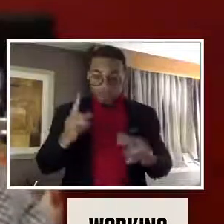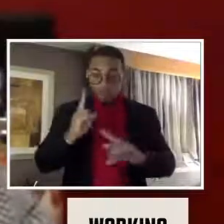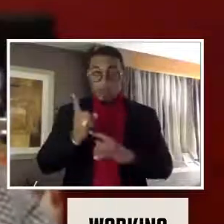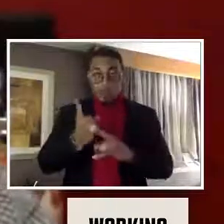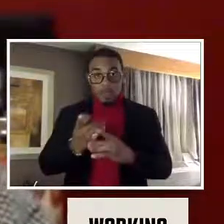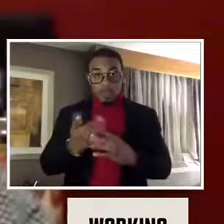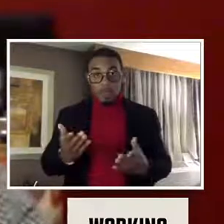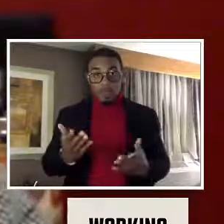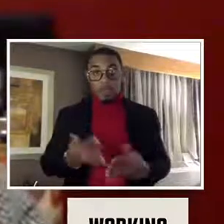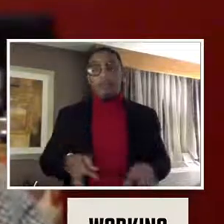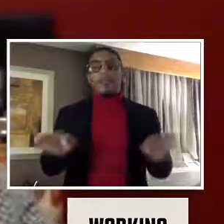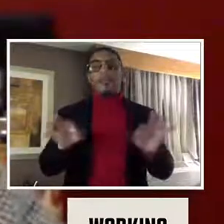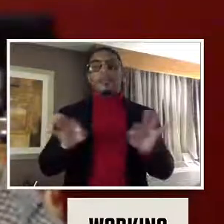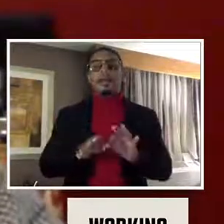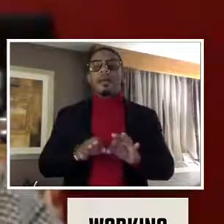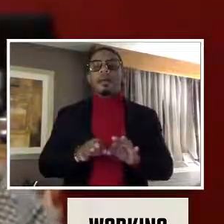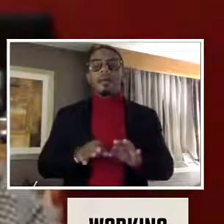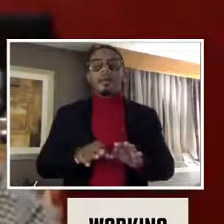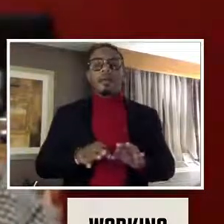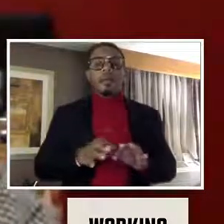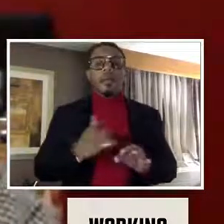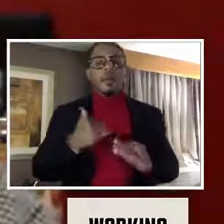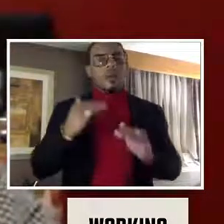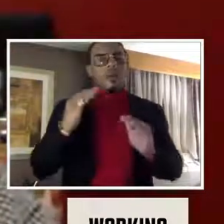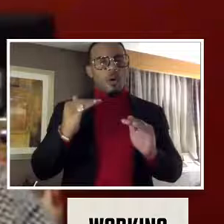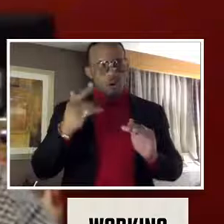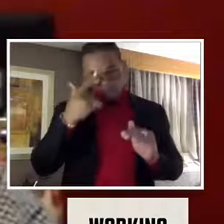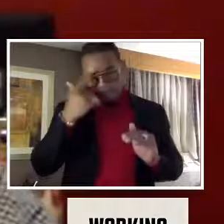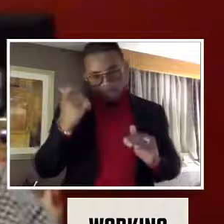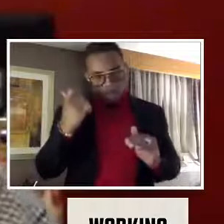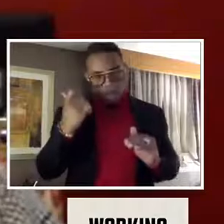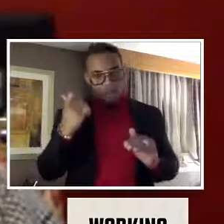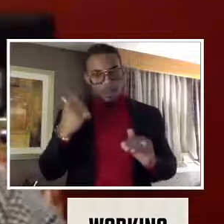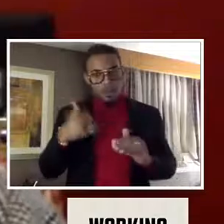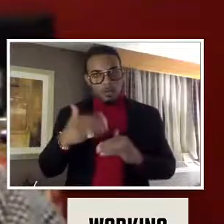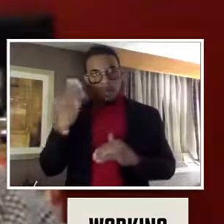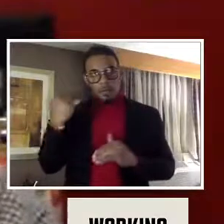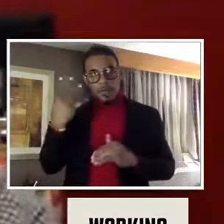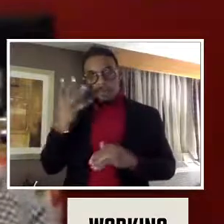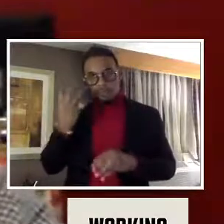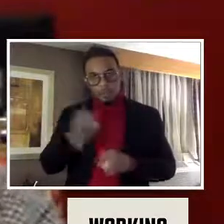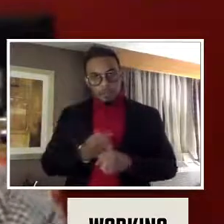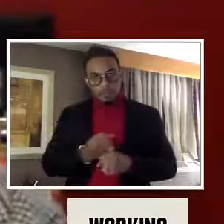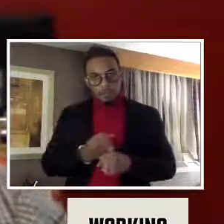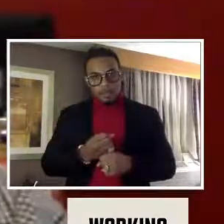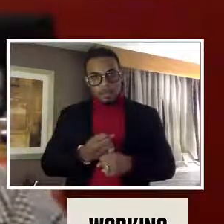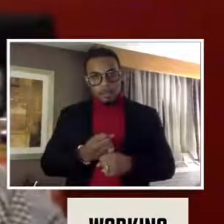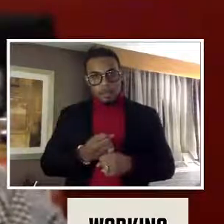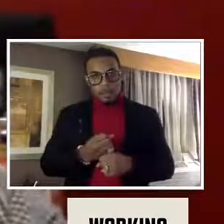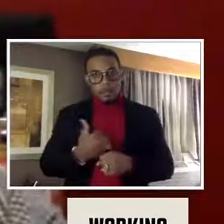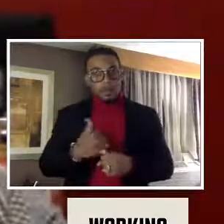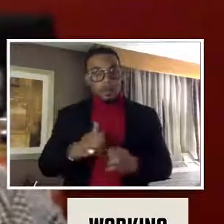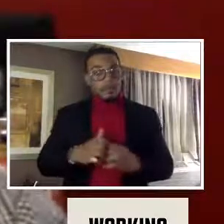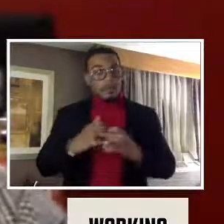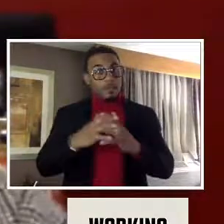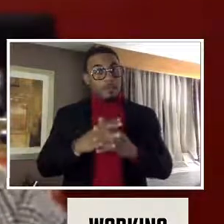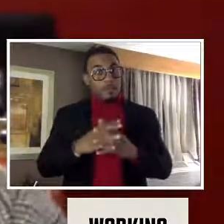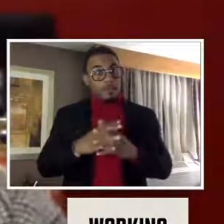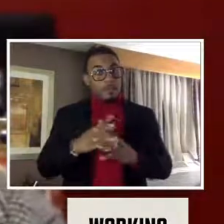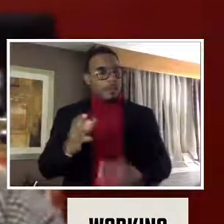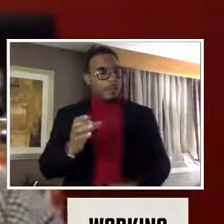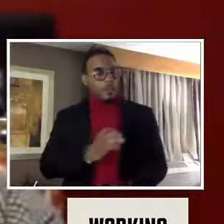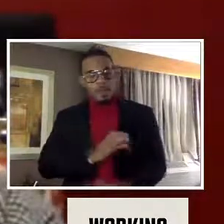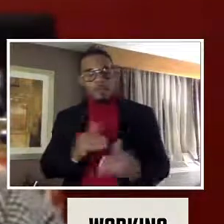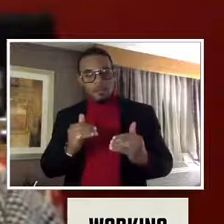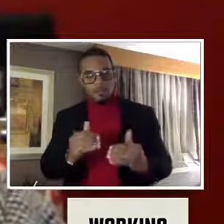right here matters. And I am hopeful because over the past 4 years, we have built a